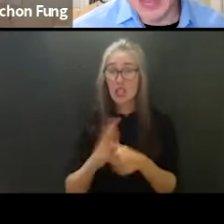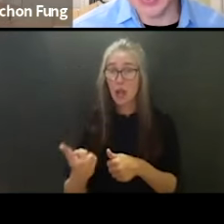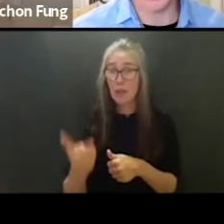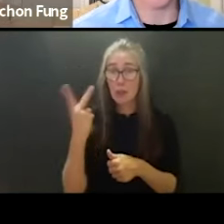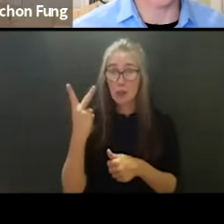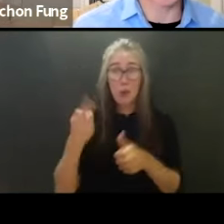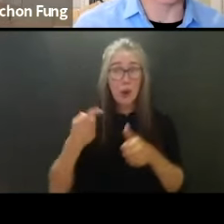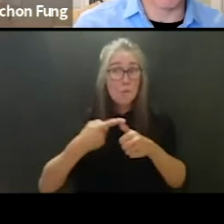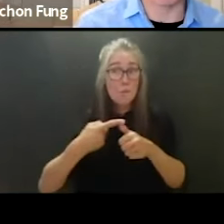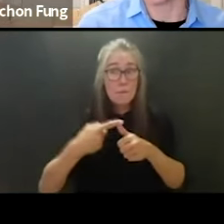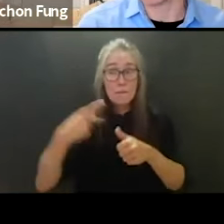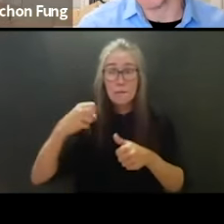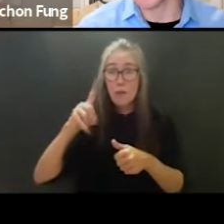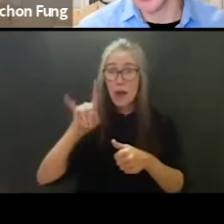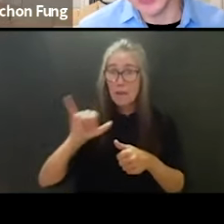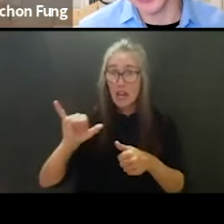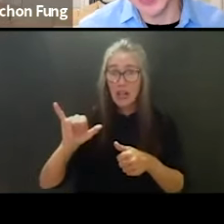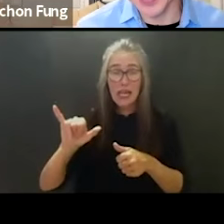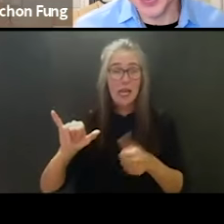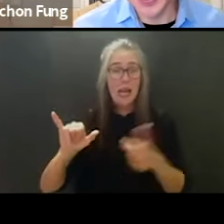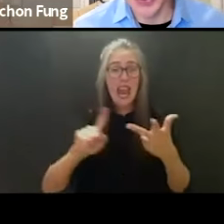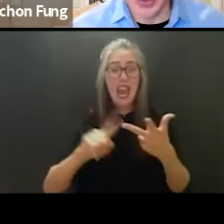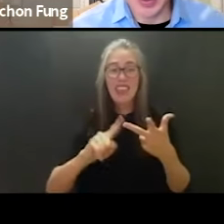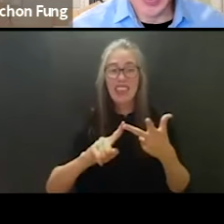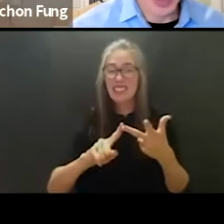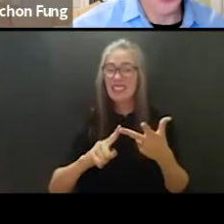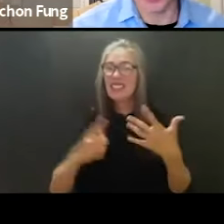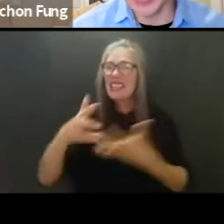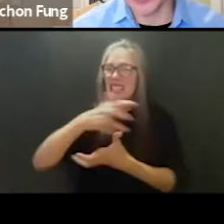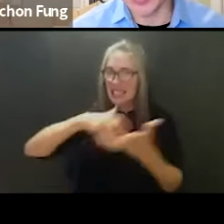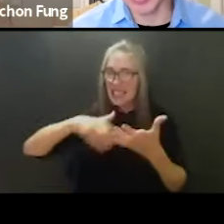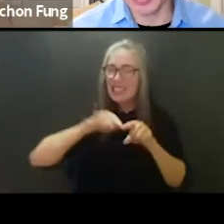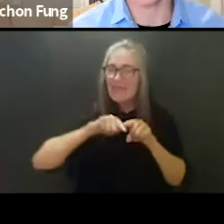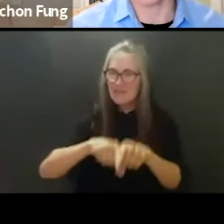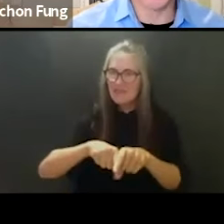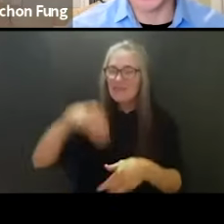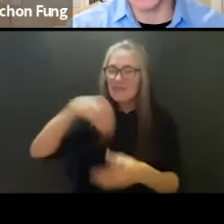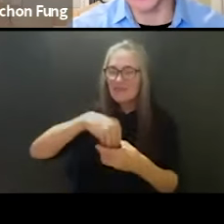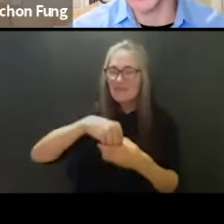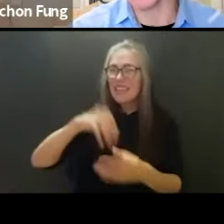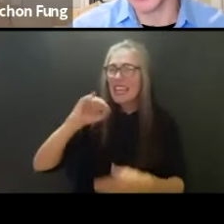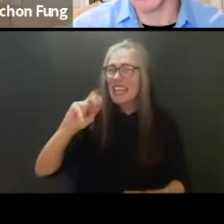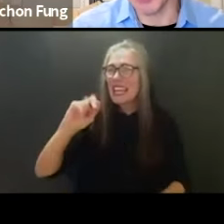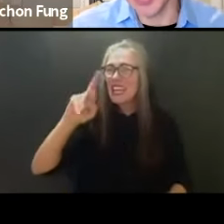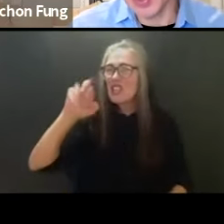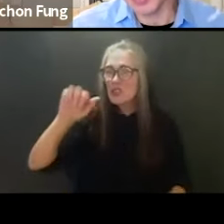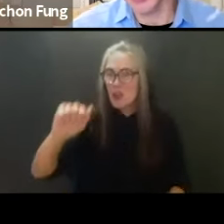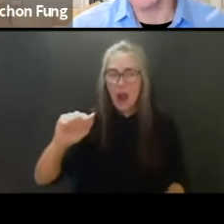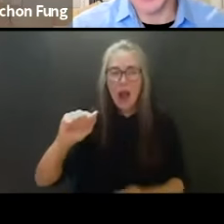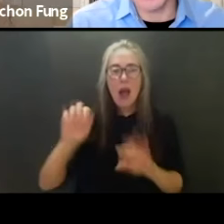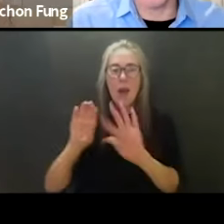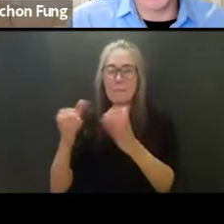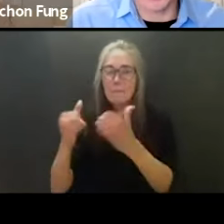in mechanisms for intra party democracy, how do you have the left and right of the dem or the left and center of the democratic party